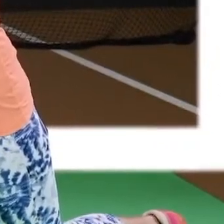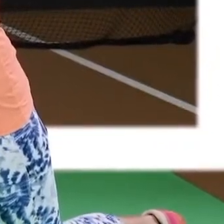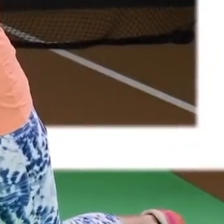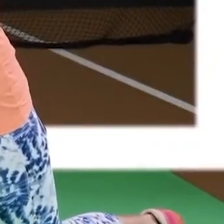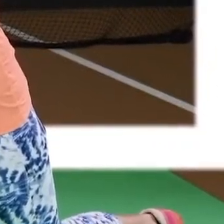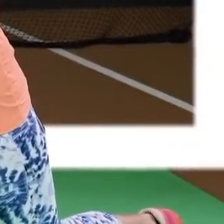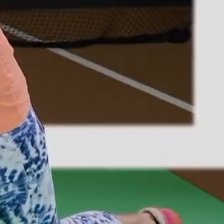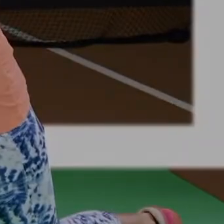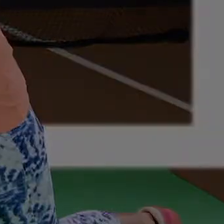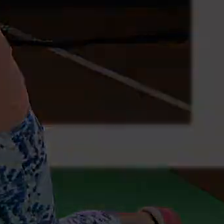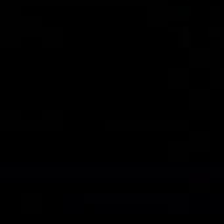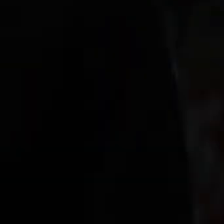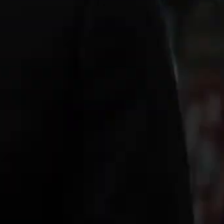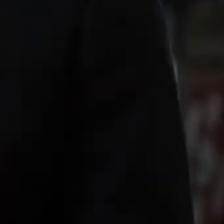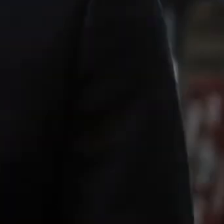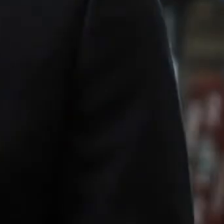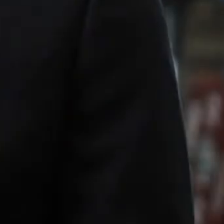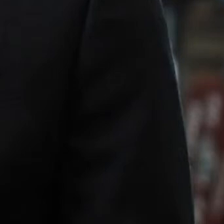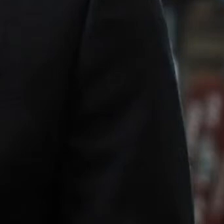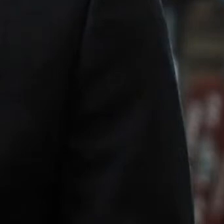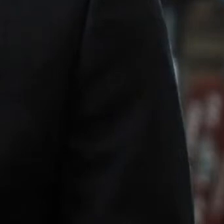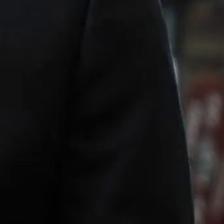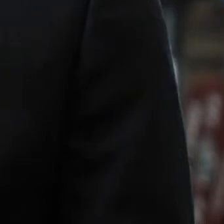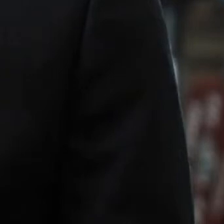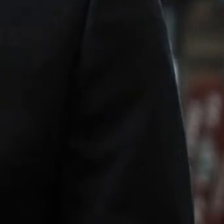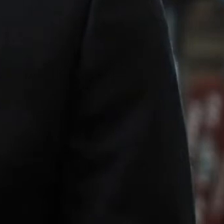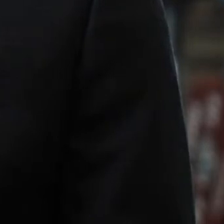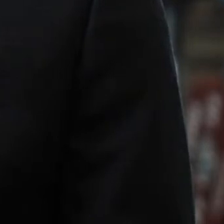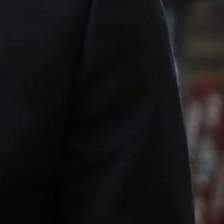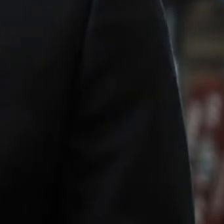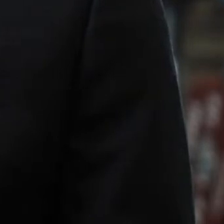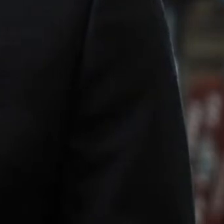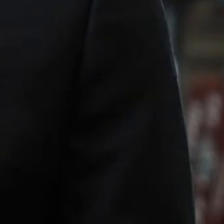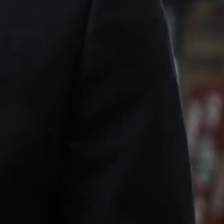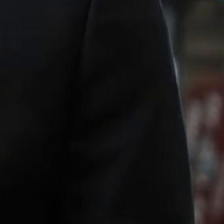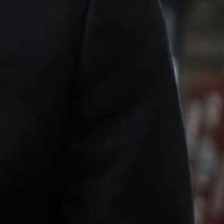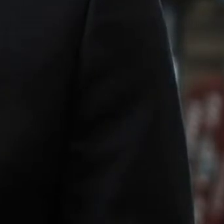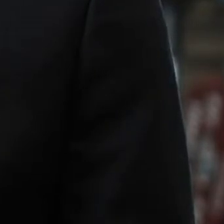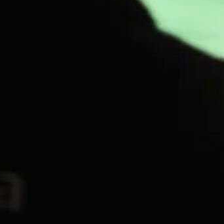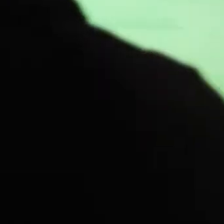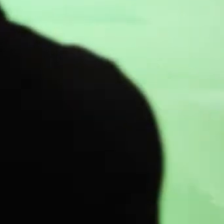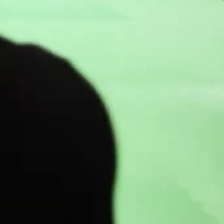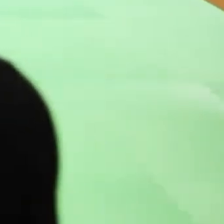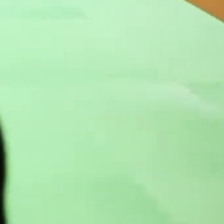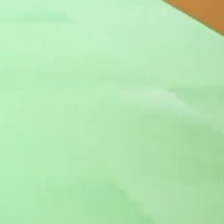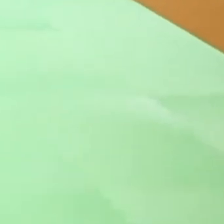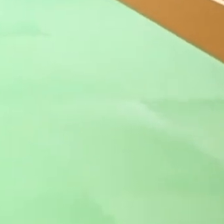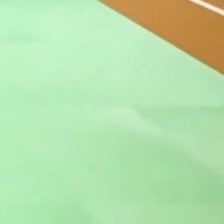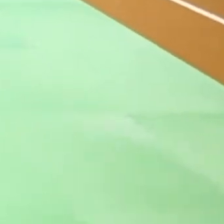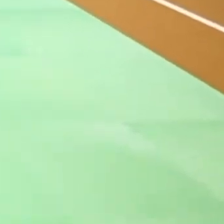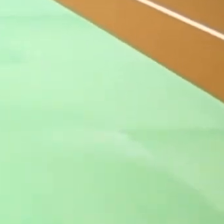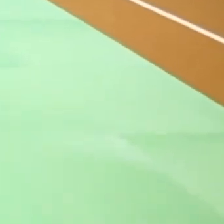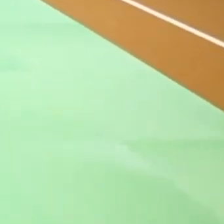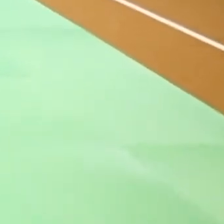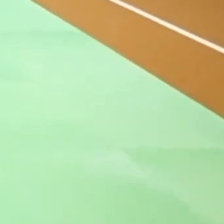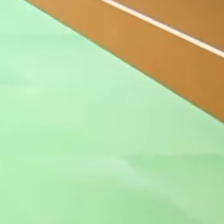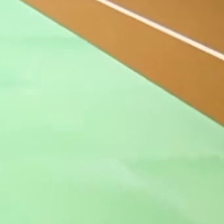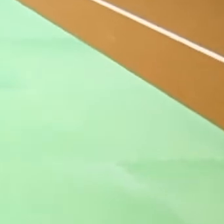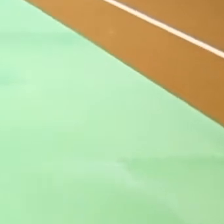The fact that this is going to be a destination center, an international destination center for elite athletes and para-athletes is very